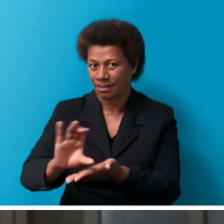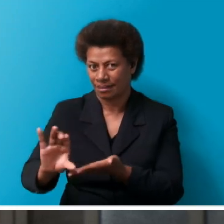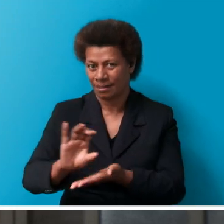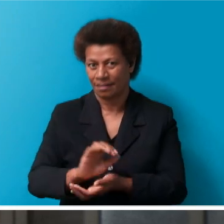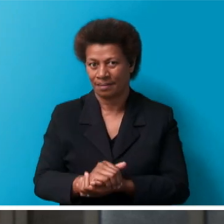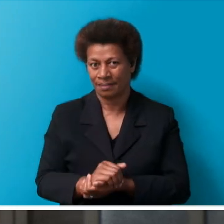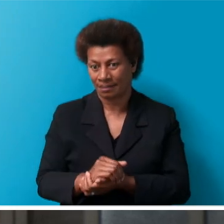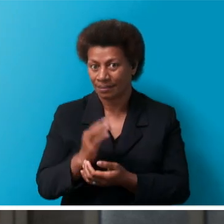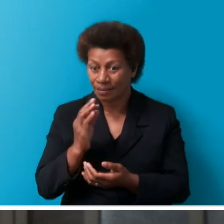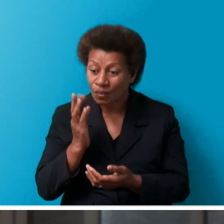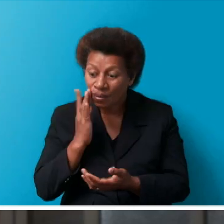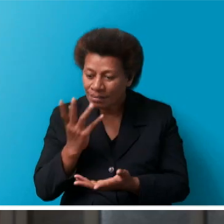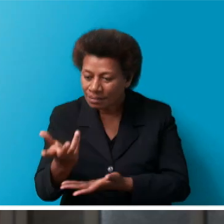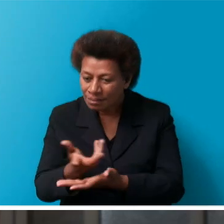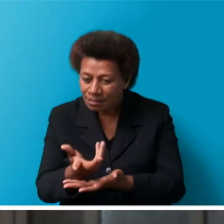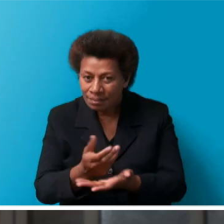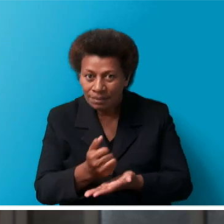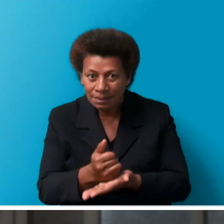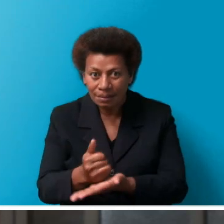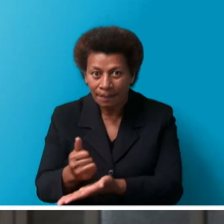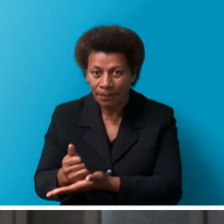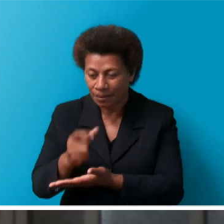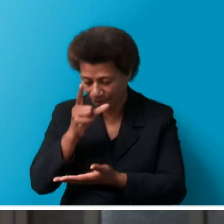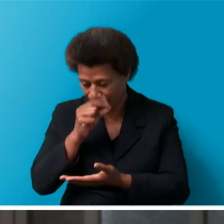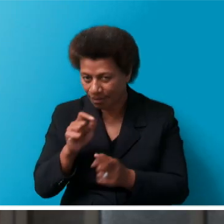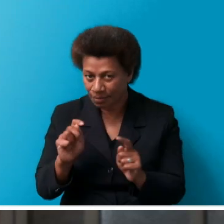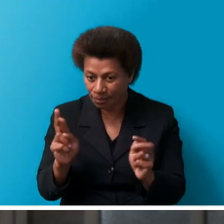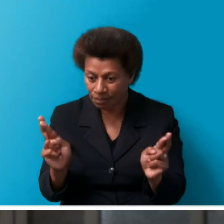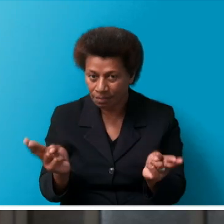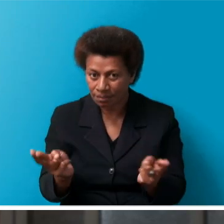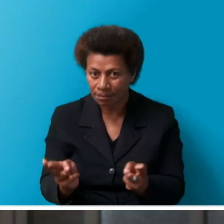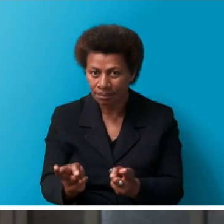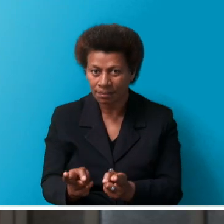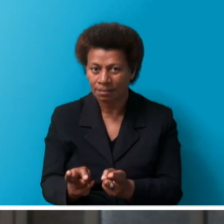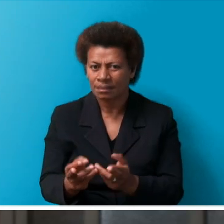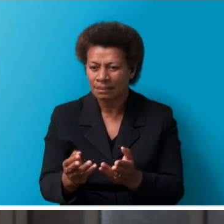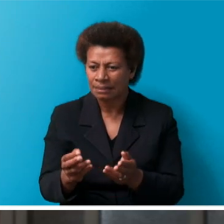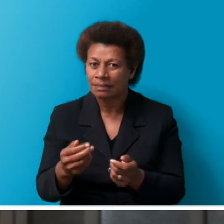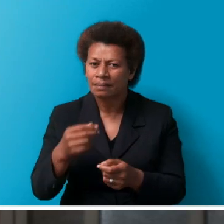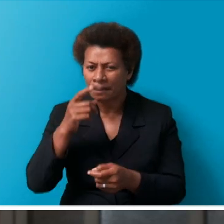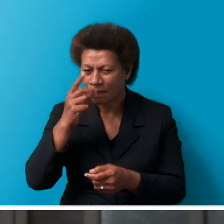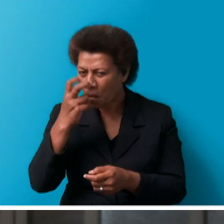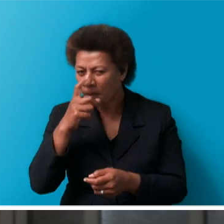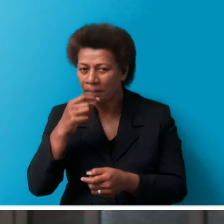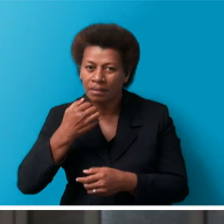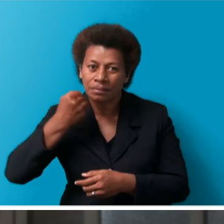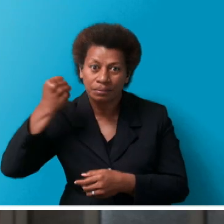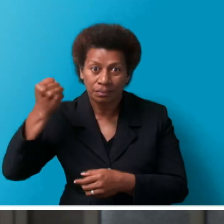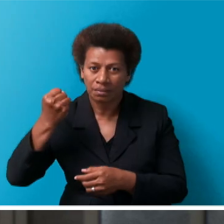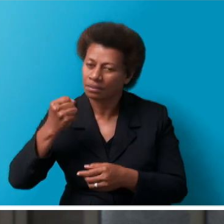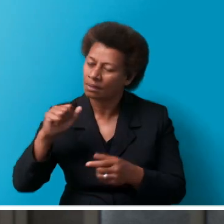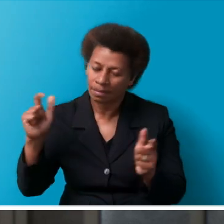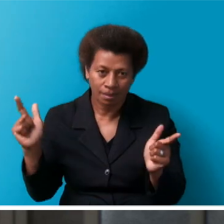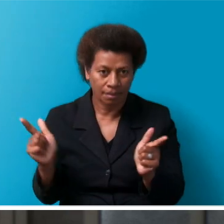regular interaction and support, we can help reduce the numbers of seniors committing suicide, and we invite partners to assist us